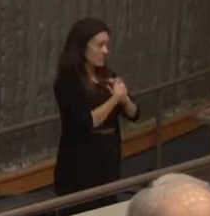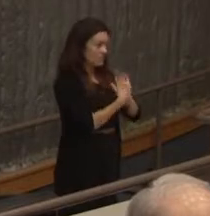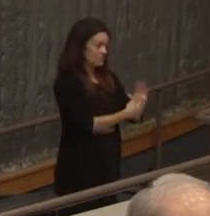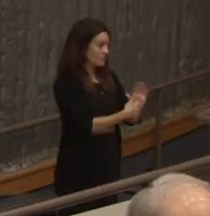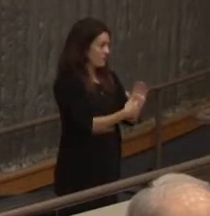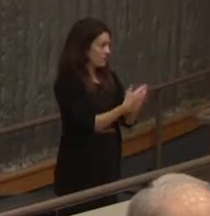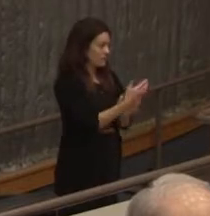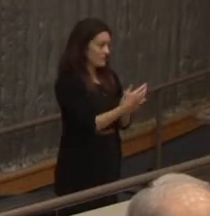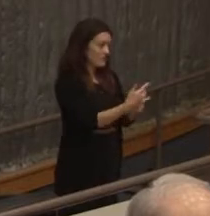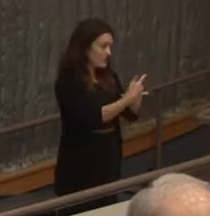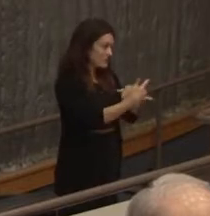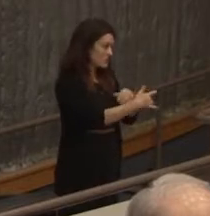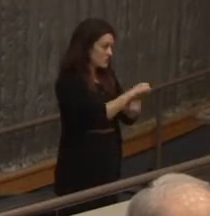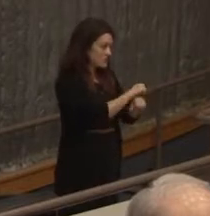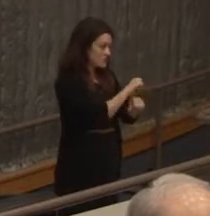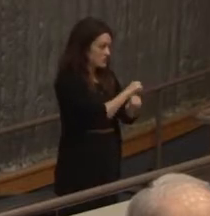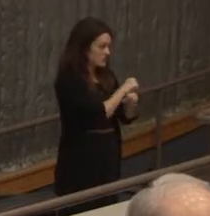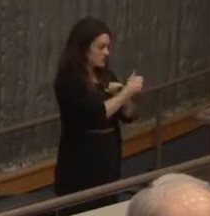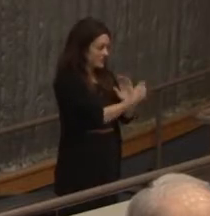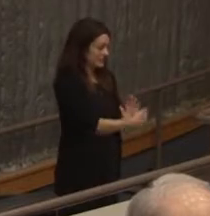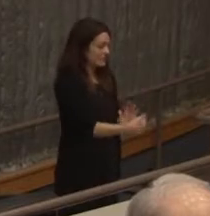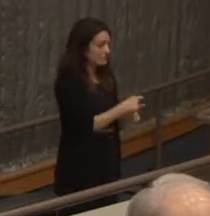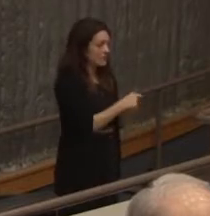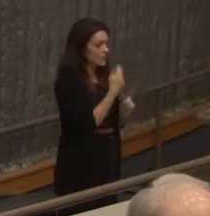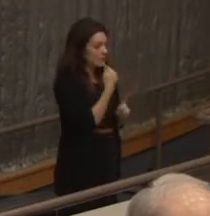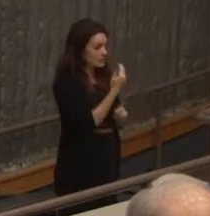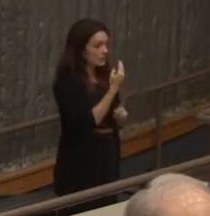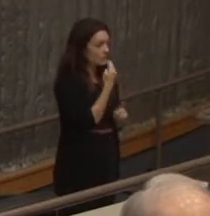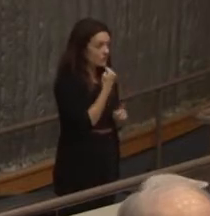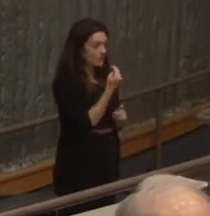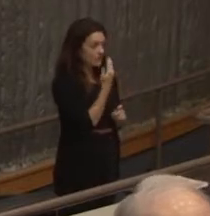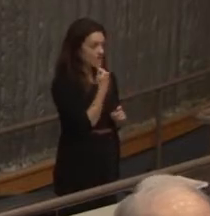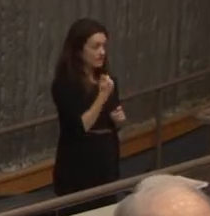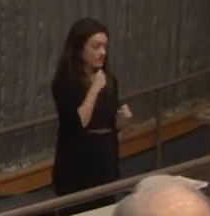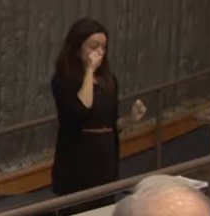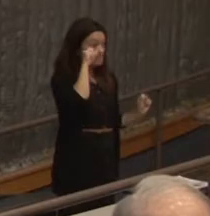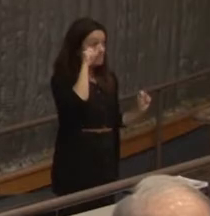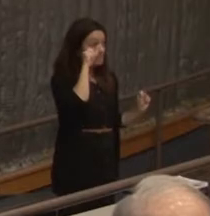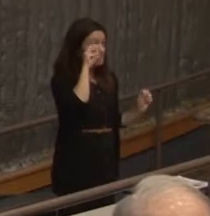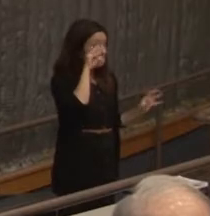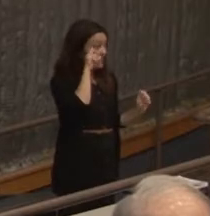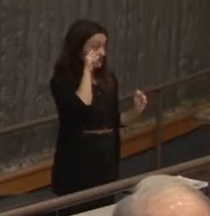works, but works he did when he was 13, 14, and 15 are remarkable.